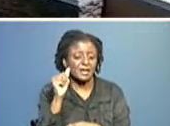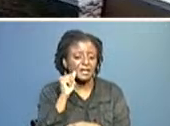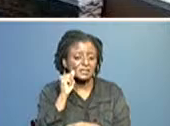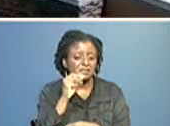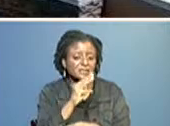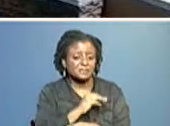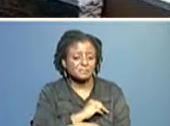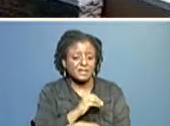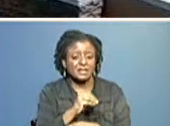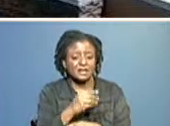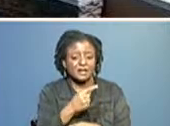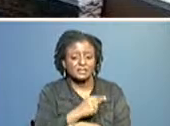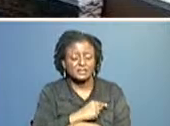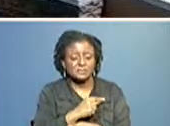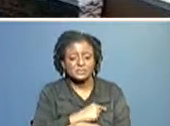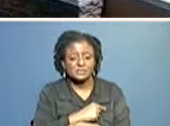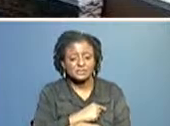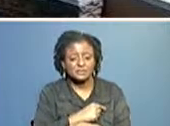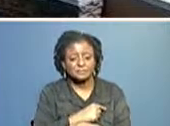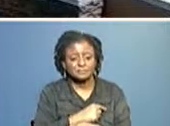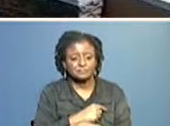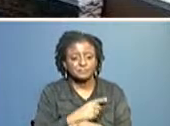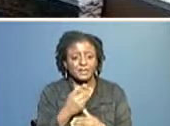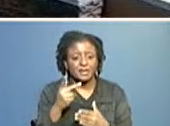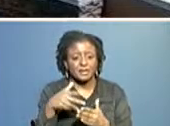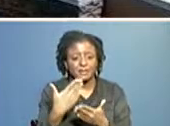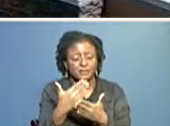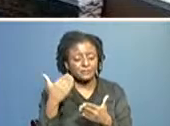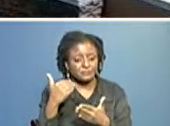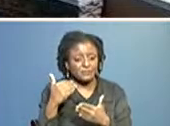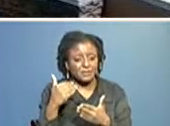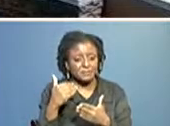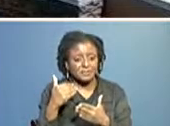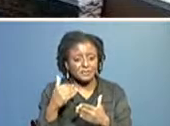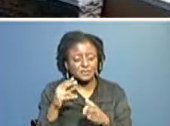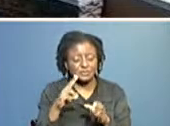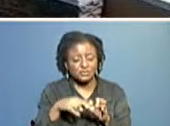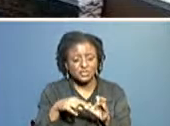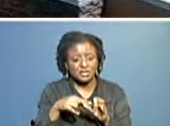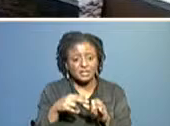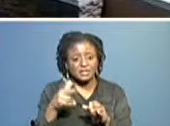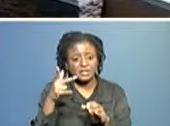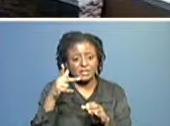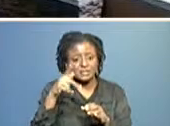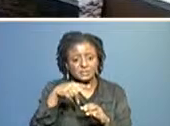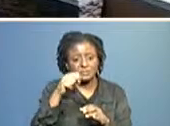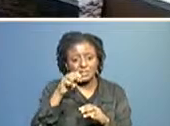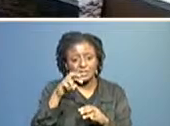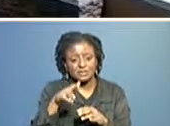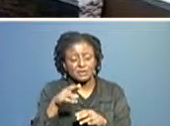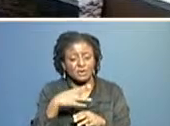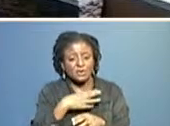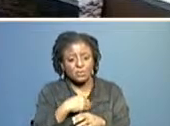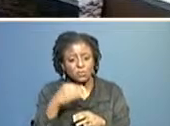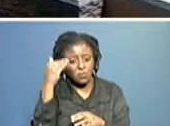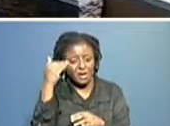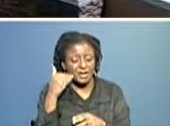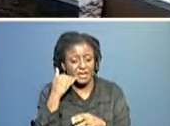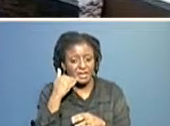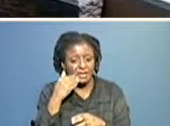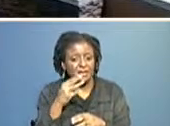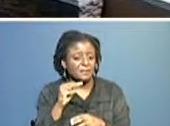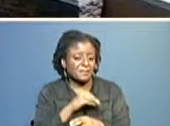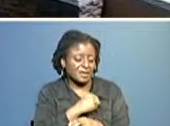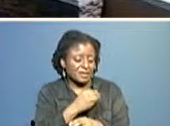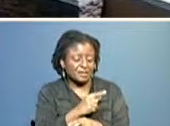former University of the Bahamas trustee Peter Whitehead will serve as a vice chair. Maynard Gibson says this new role